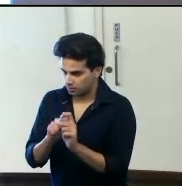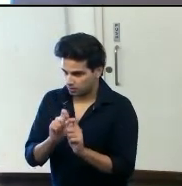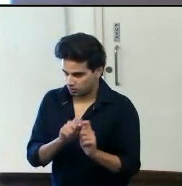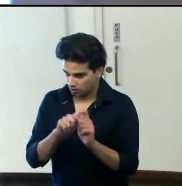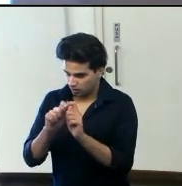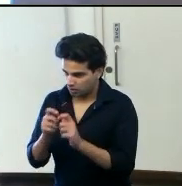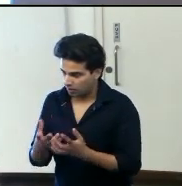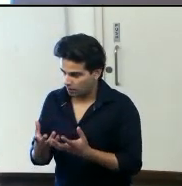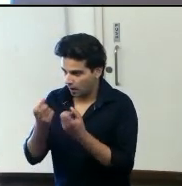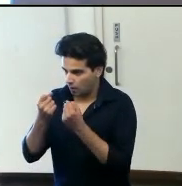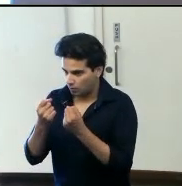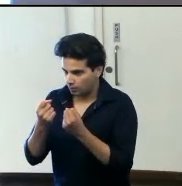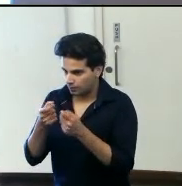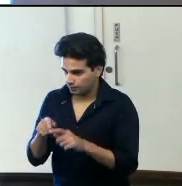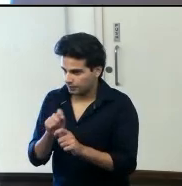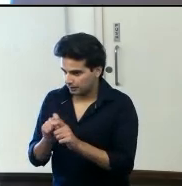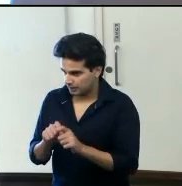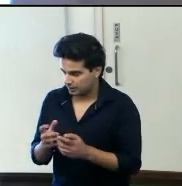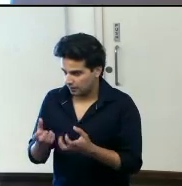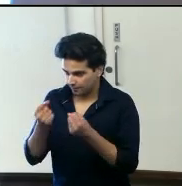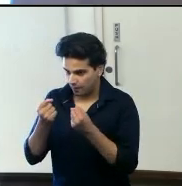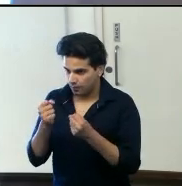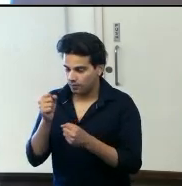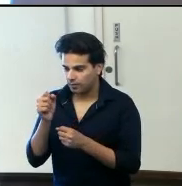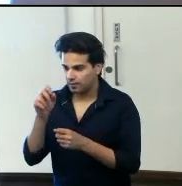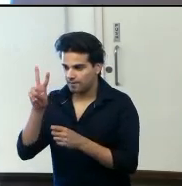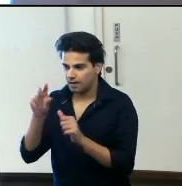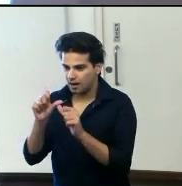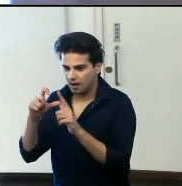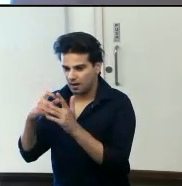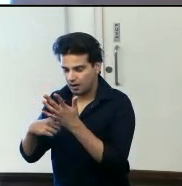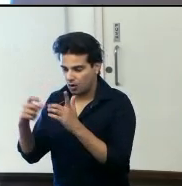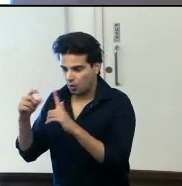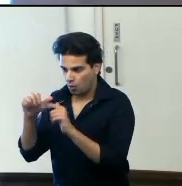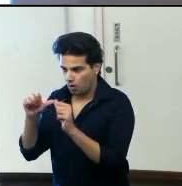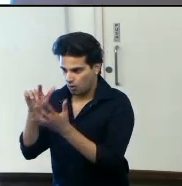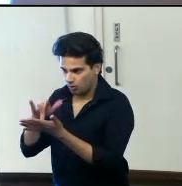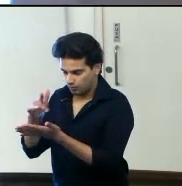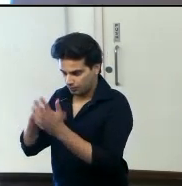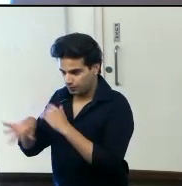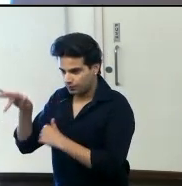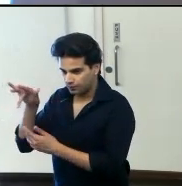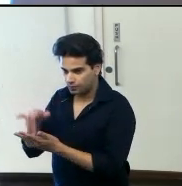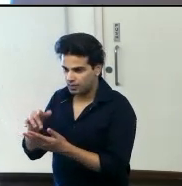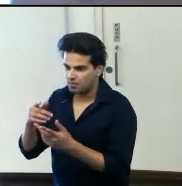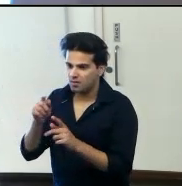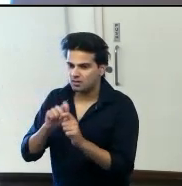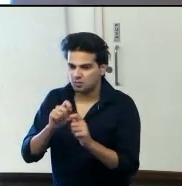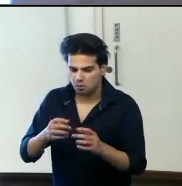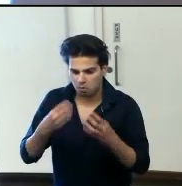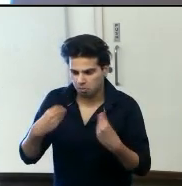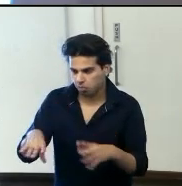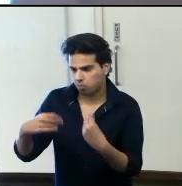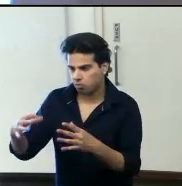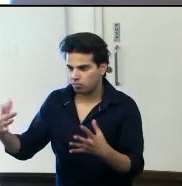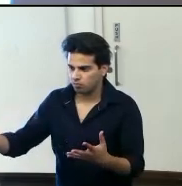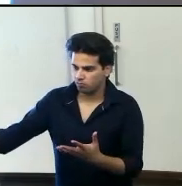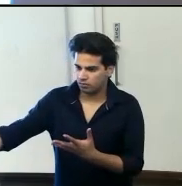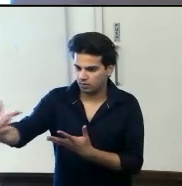sculpture with a folded hand in one of the Baroda MS University sculpture department. They were just throwing it away. I collected that. And this whole